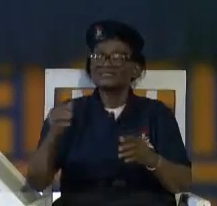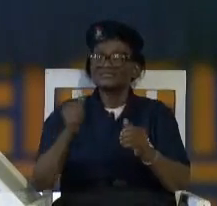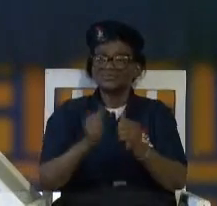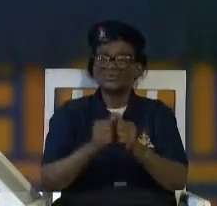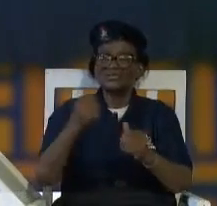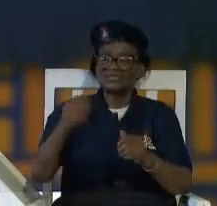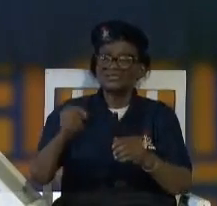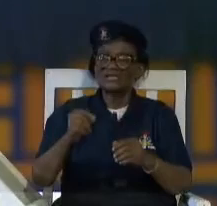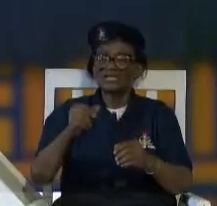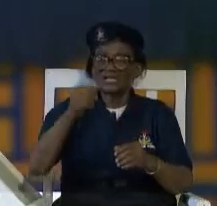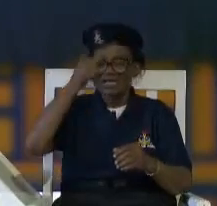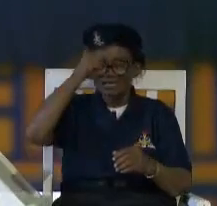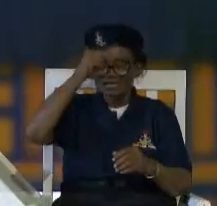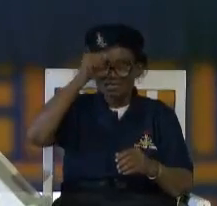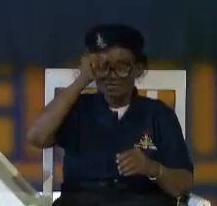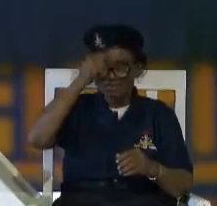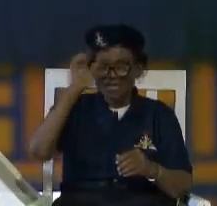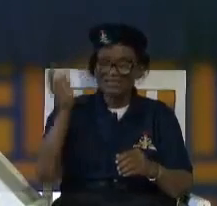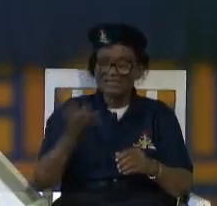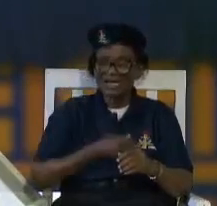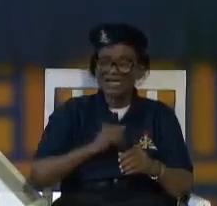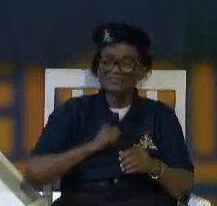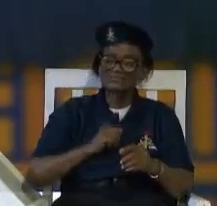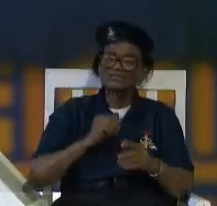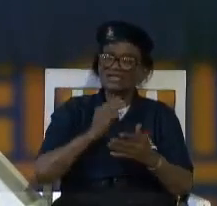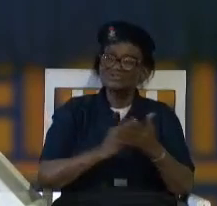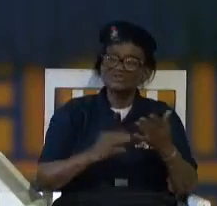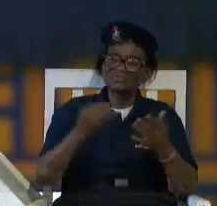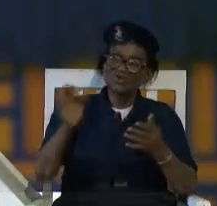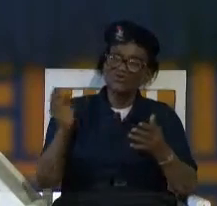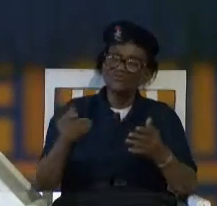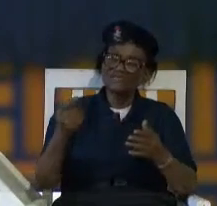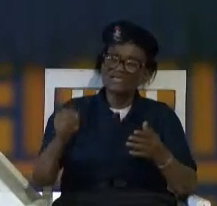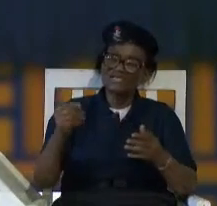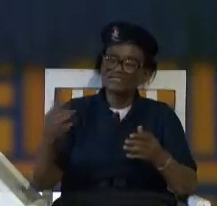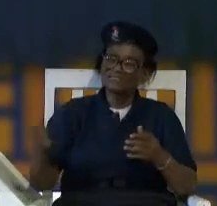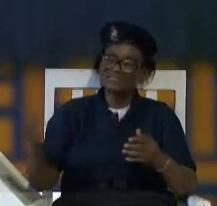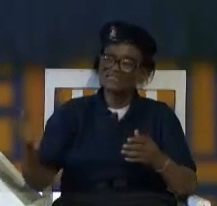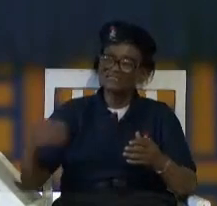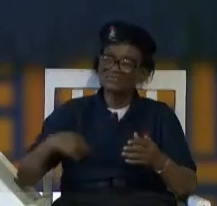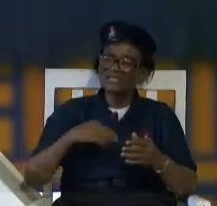remind ourselves some of the things we have learned in the past.